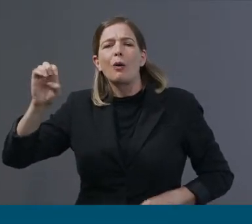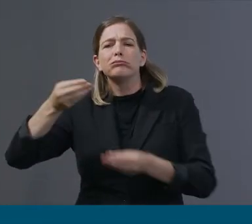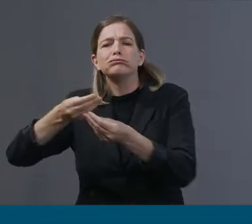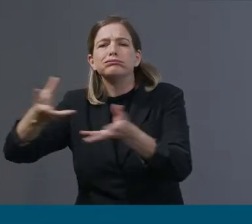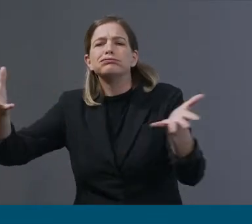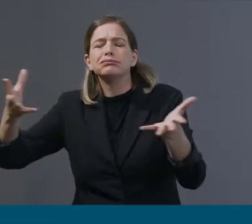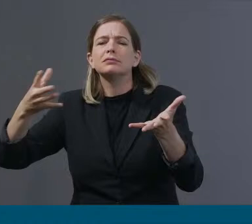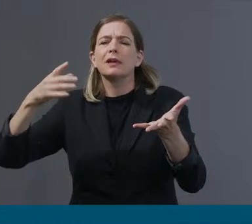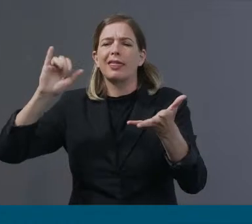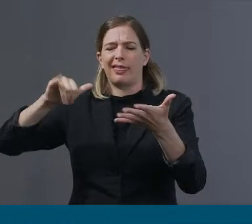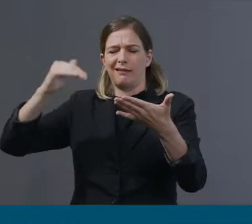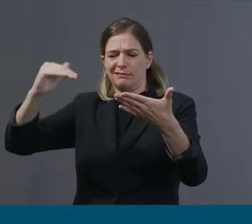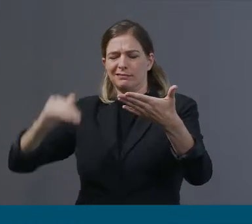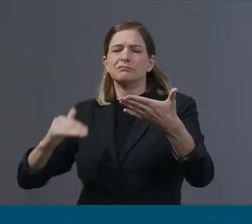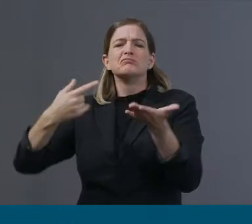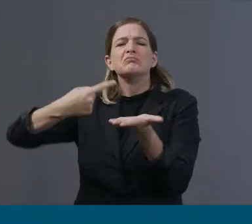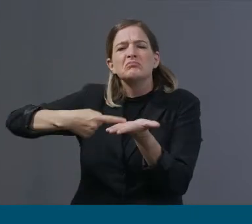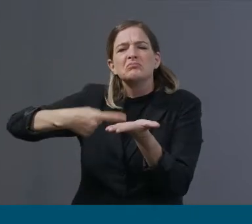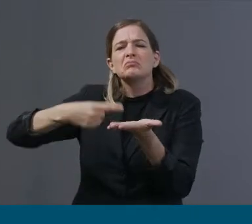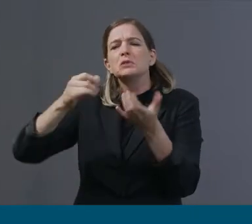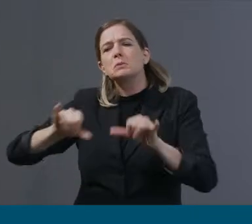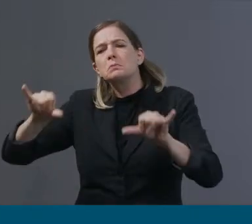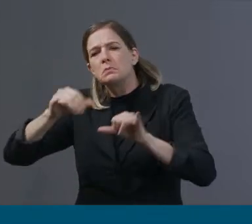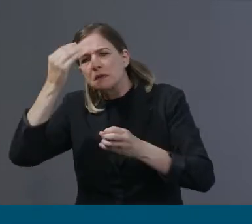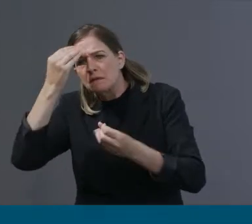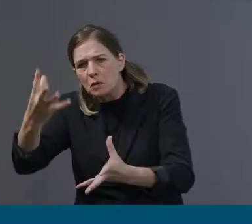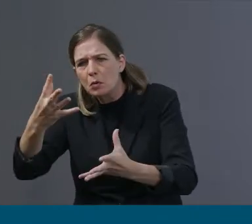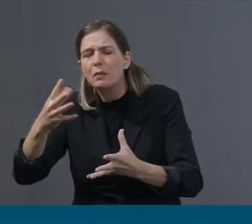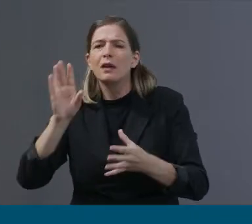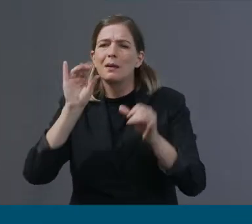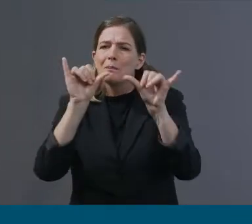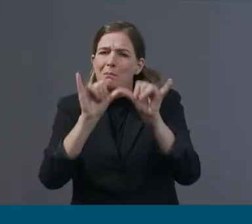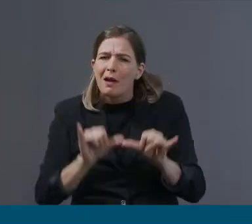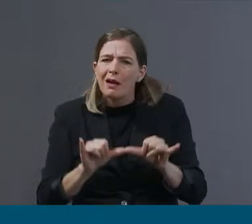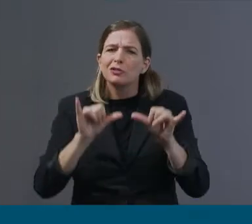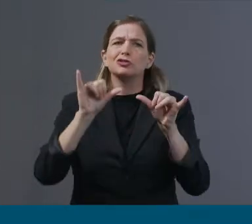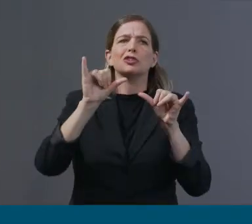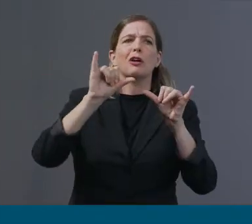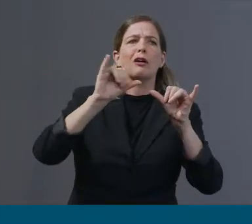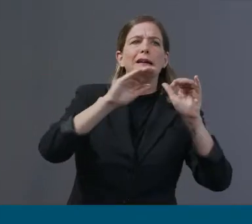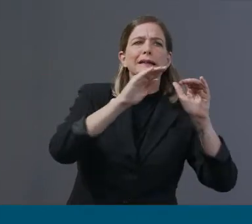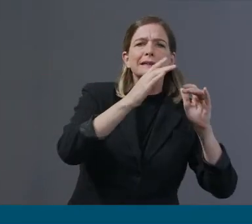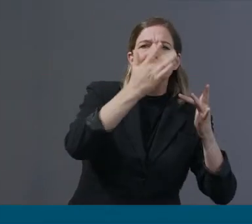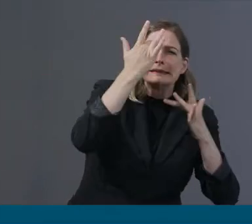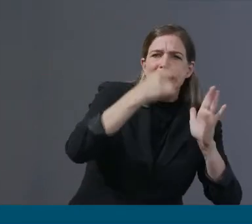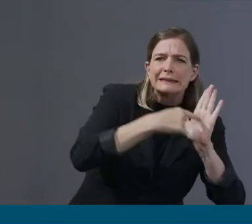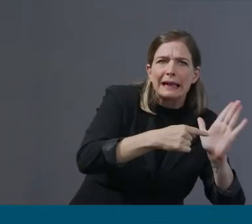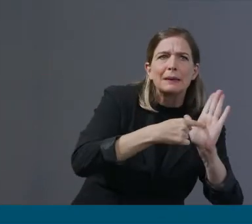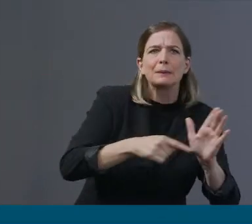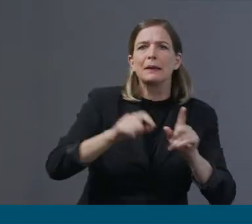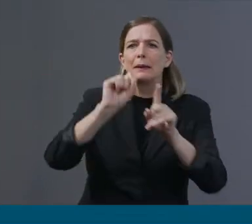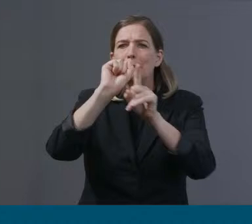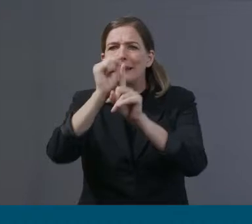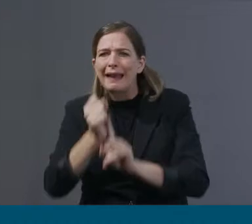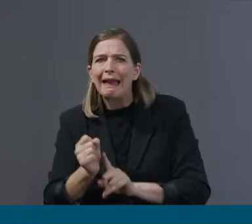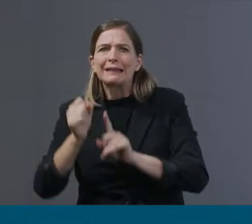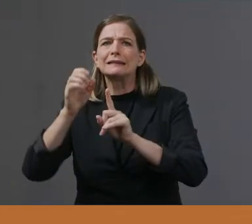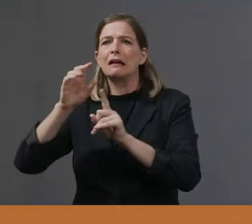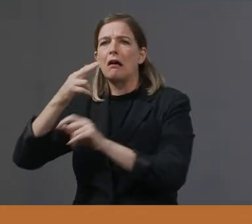measure symptoms, cases, hospitals, and testing, and show you where Arizona is